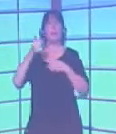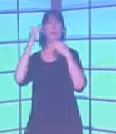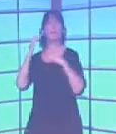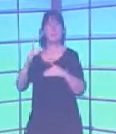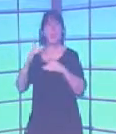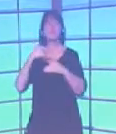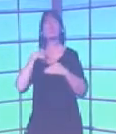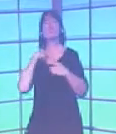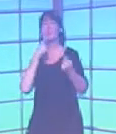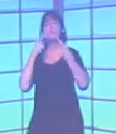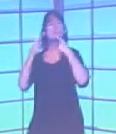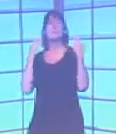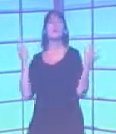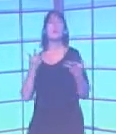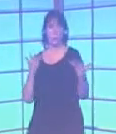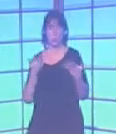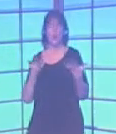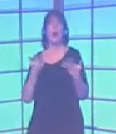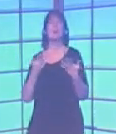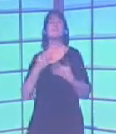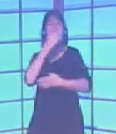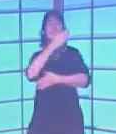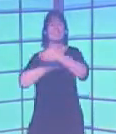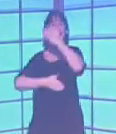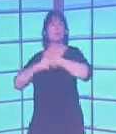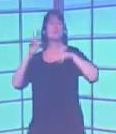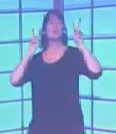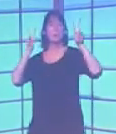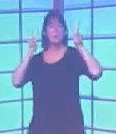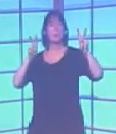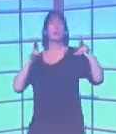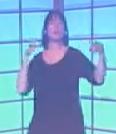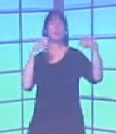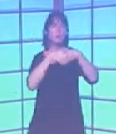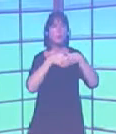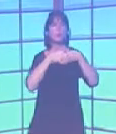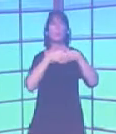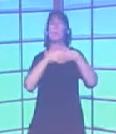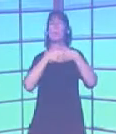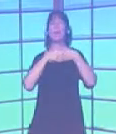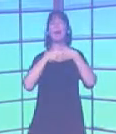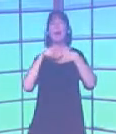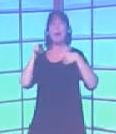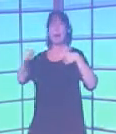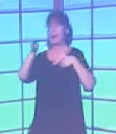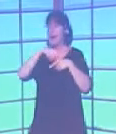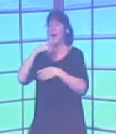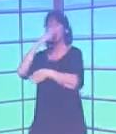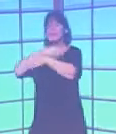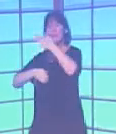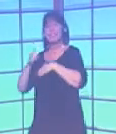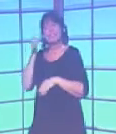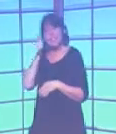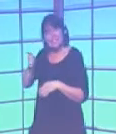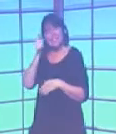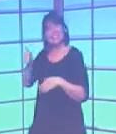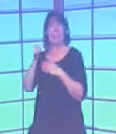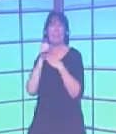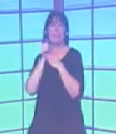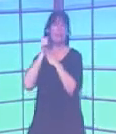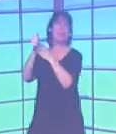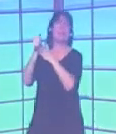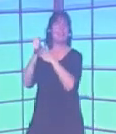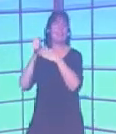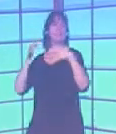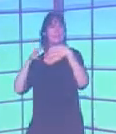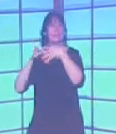and the real importance of these user-led groups, and also that when national supporter